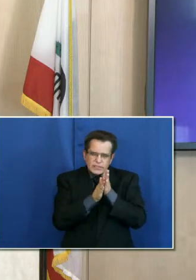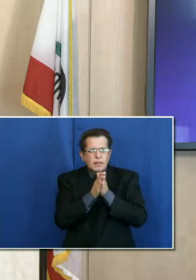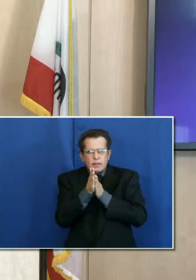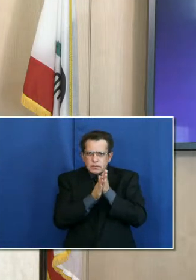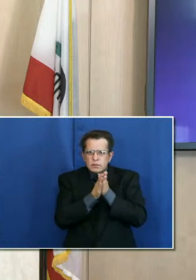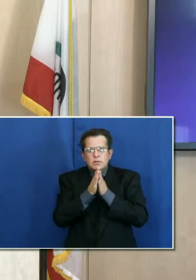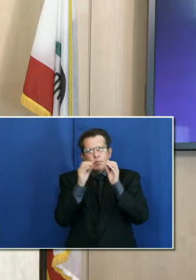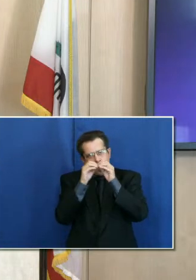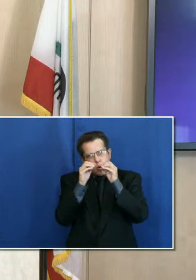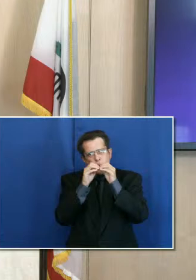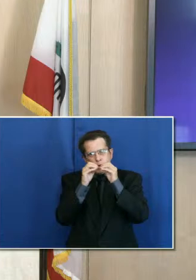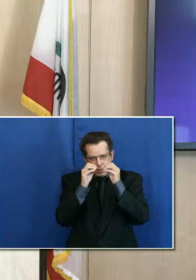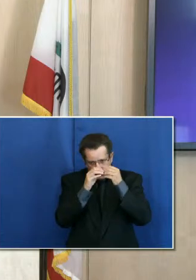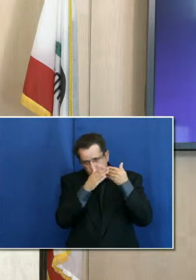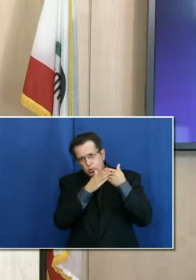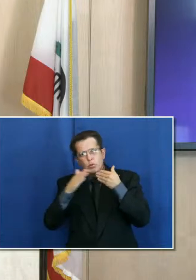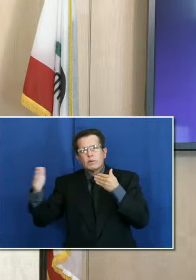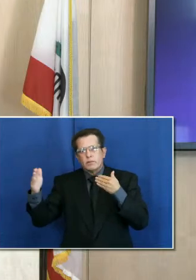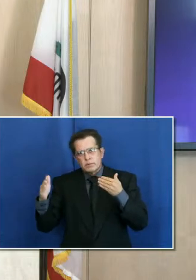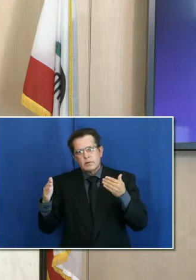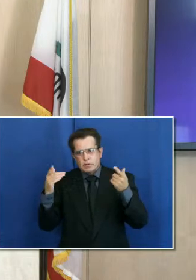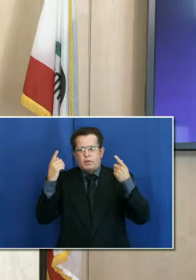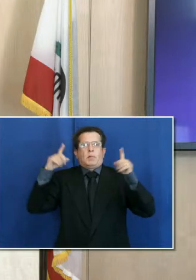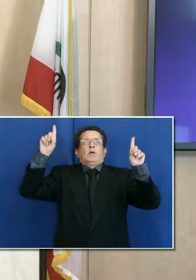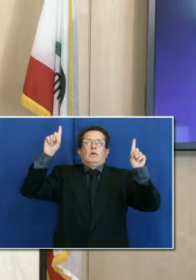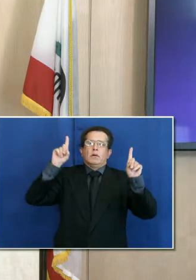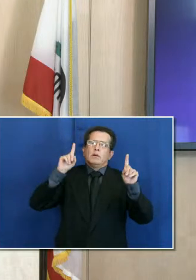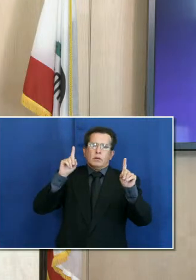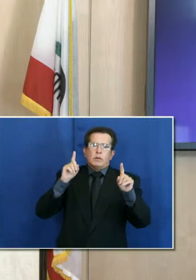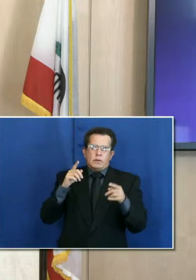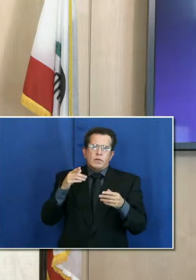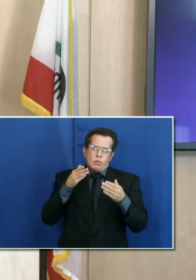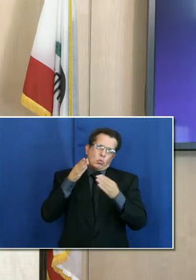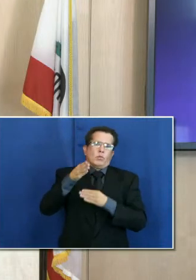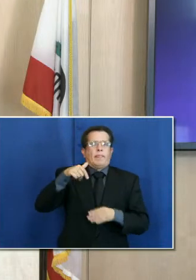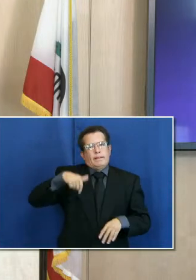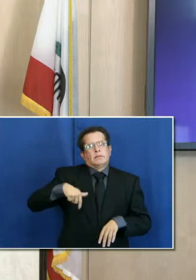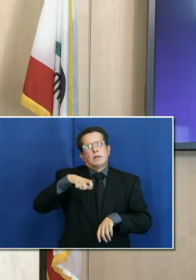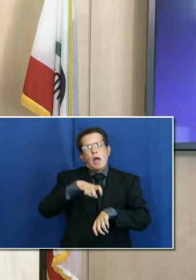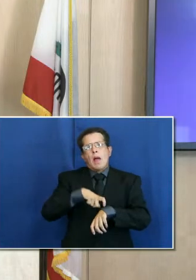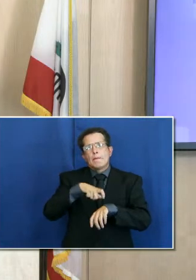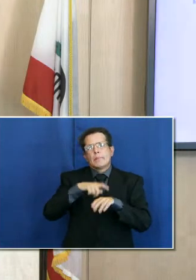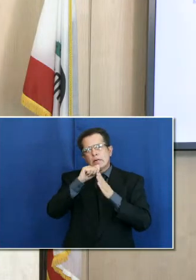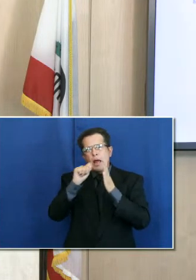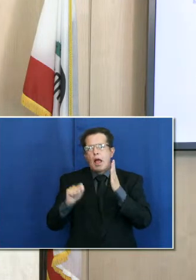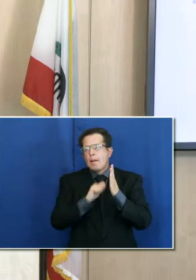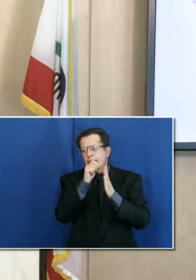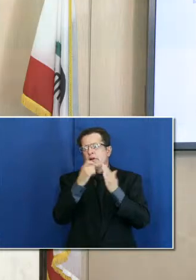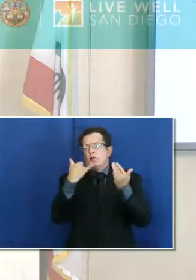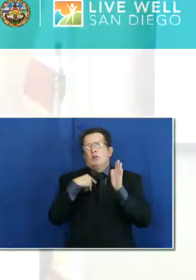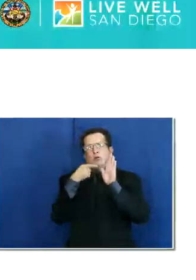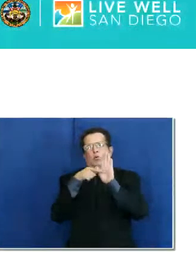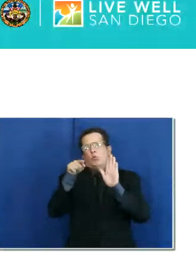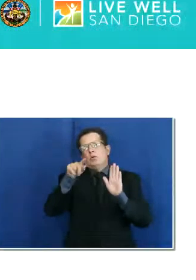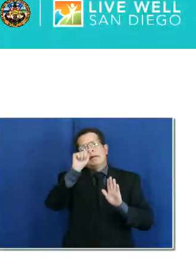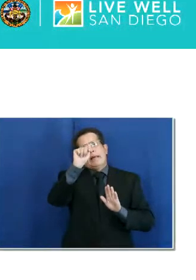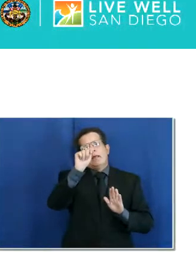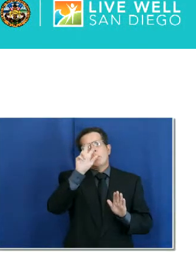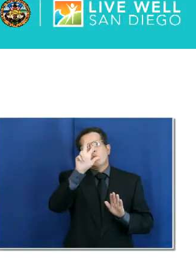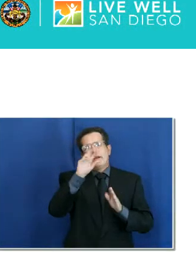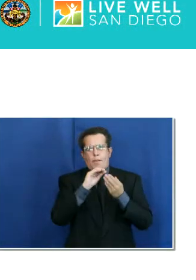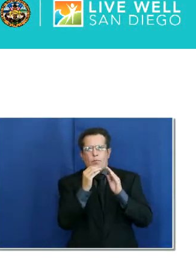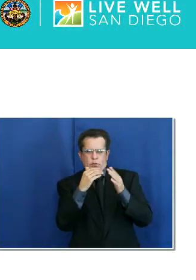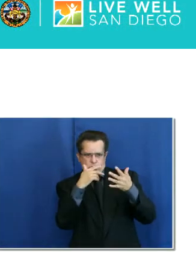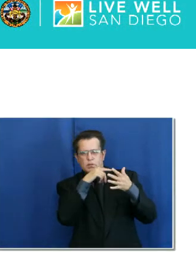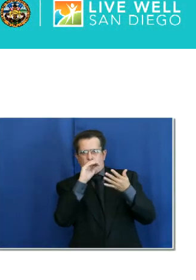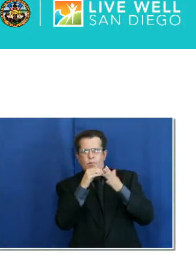come together as a community to get through a very difficult time. With that, let's jump into our update for today. We'll start with our T3 numbers. You see our 7-day average